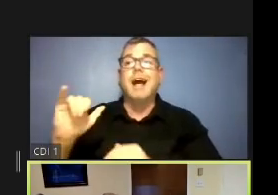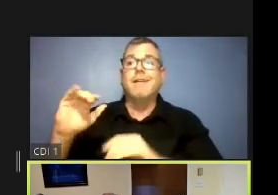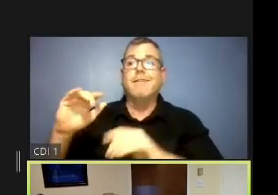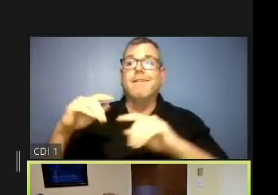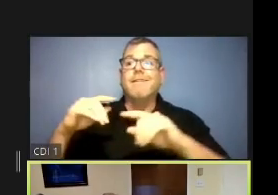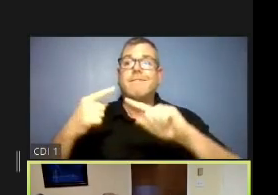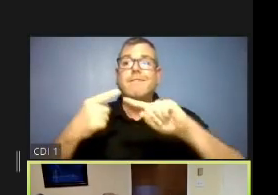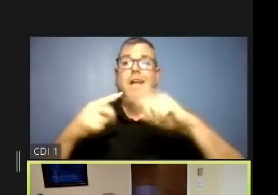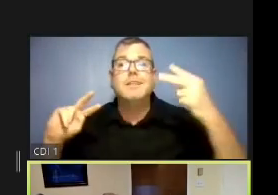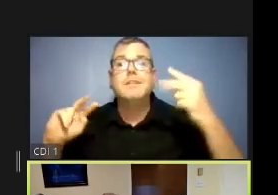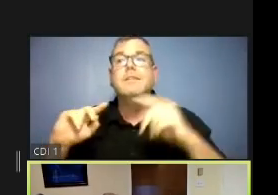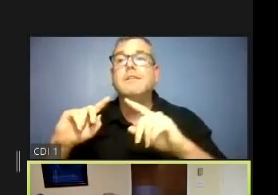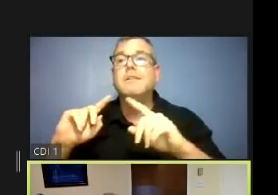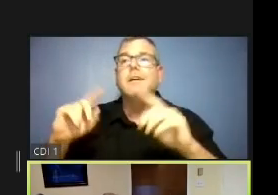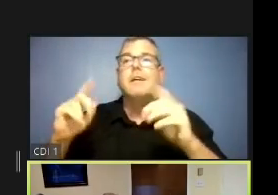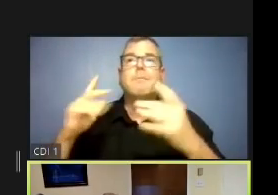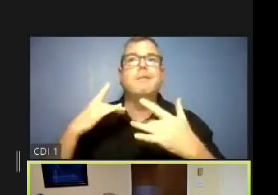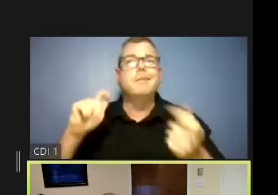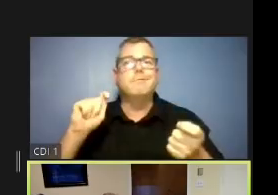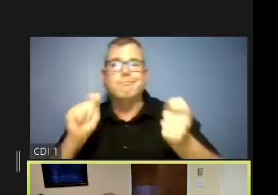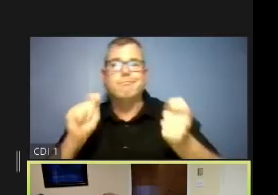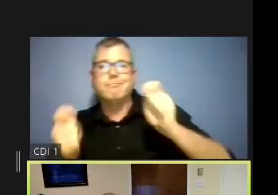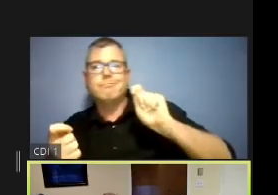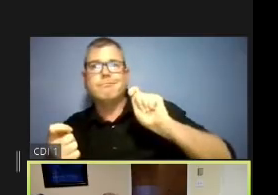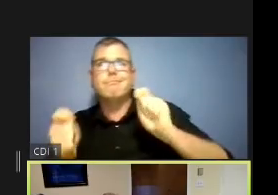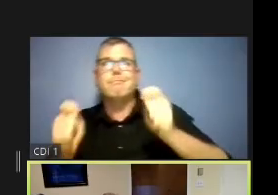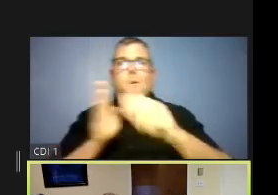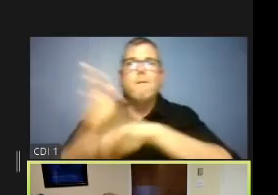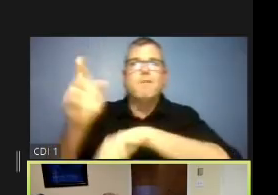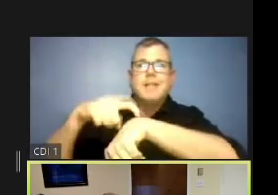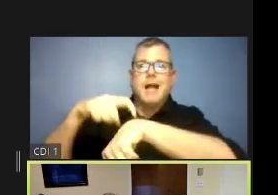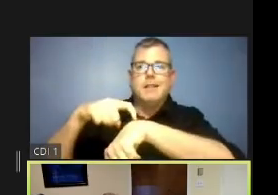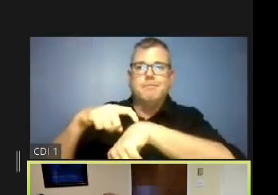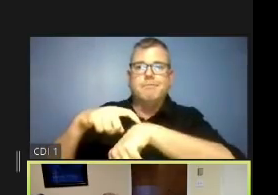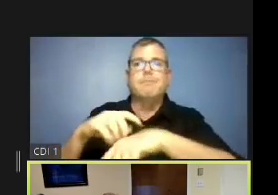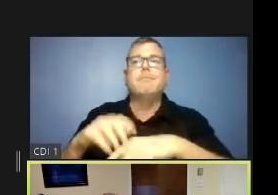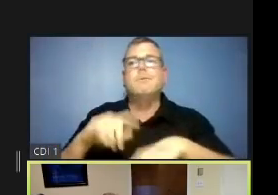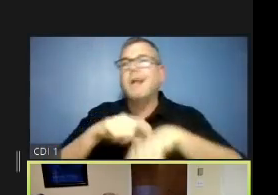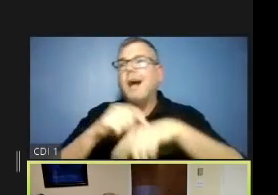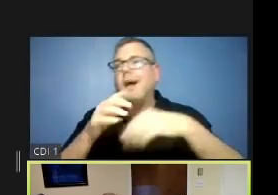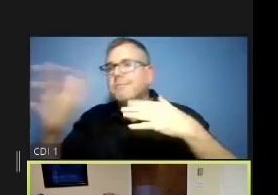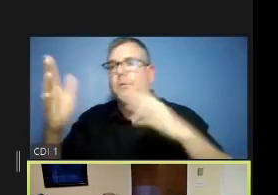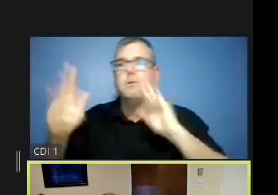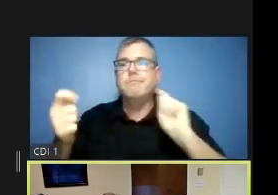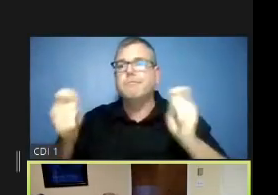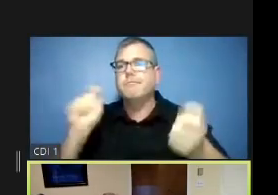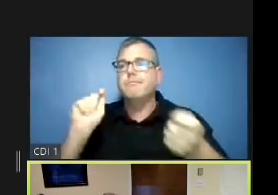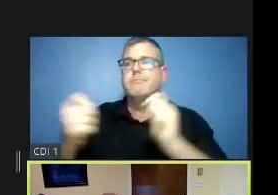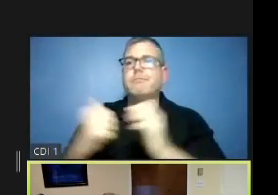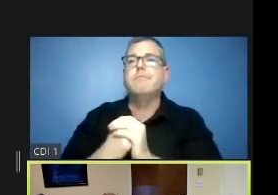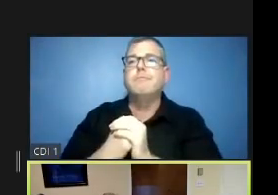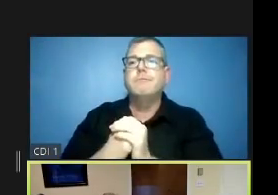time. SARS-CoV-2, which is the virus that causes COVID-19, is no different, and multiple